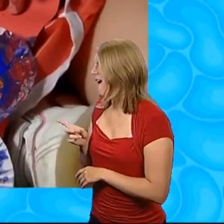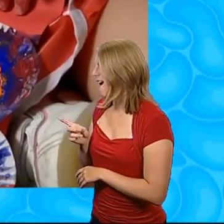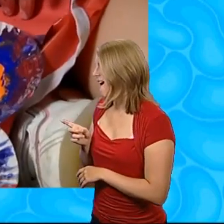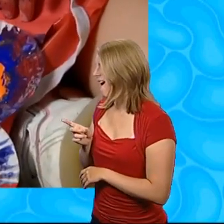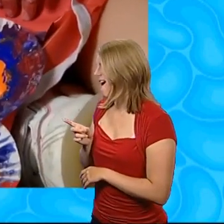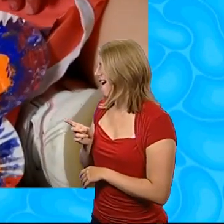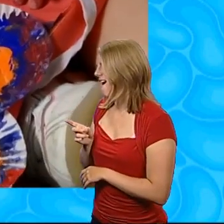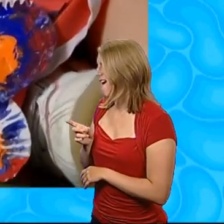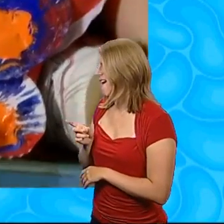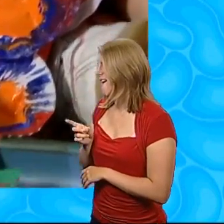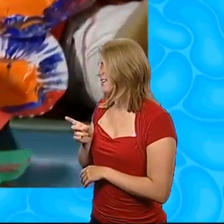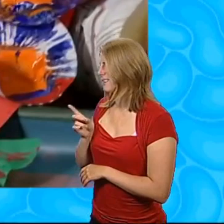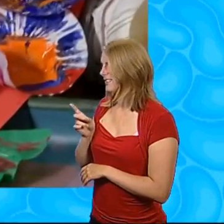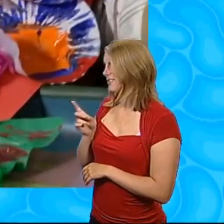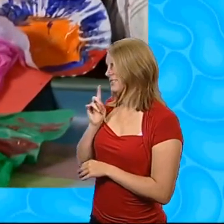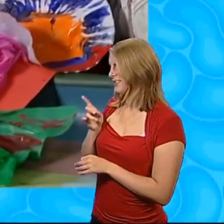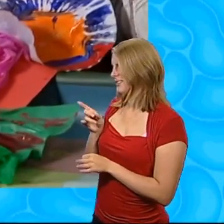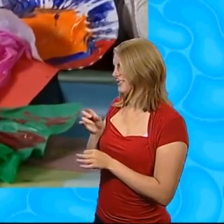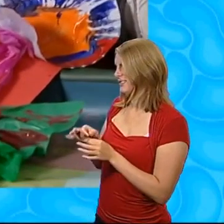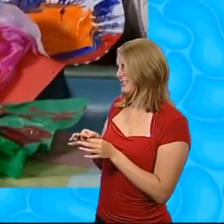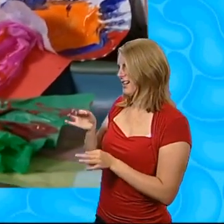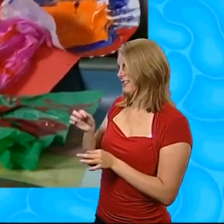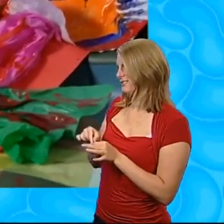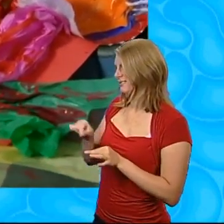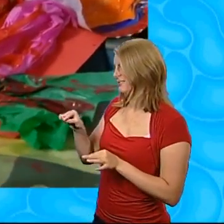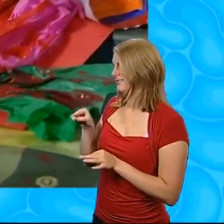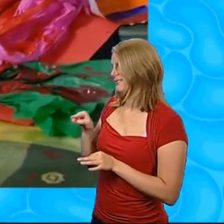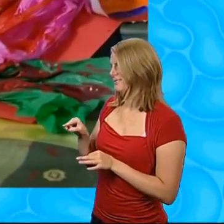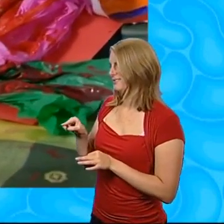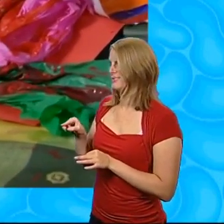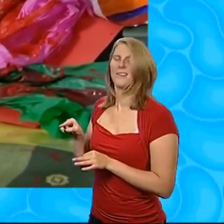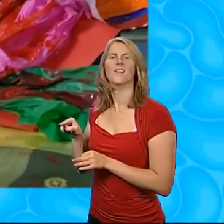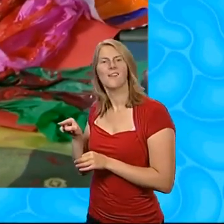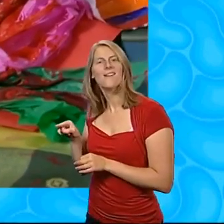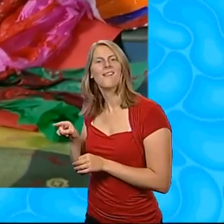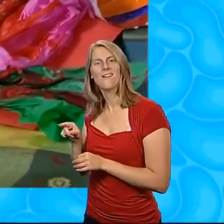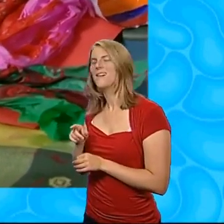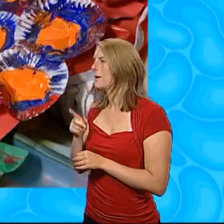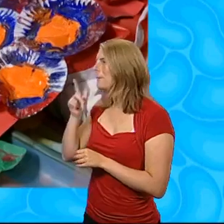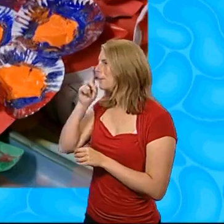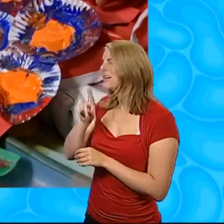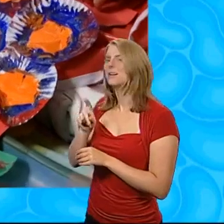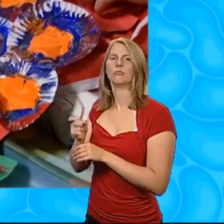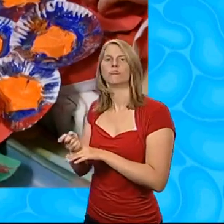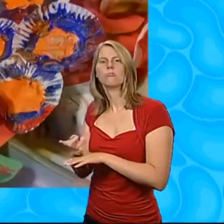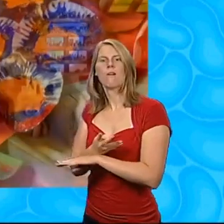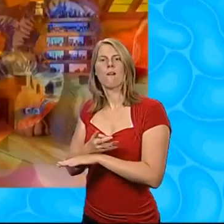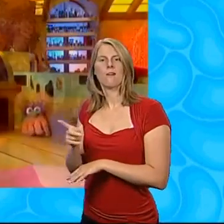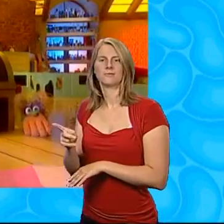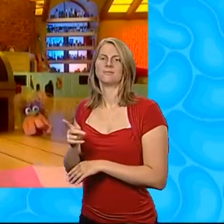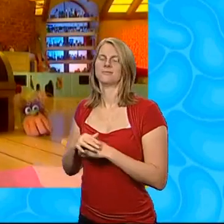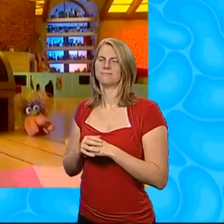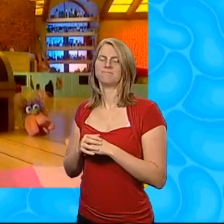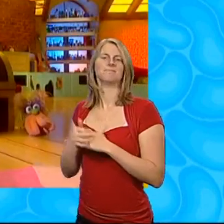are the petals, these are the stem, and that's the grass. Oh, and some pink grass. Who'd have thought